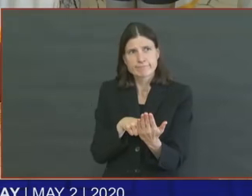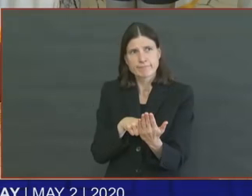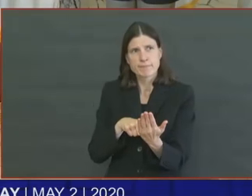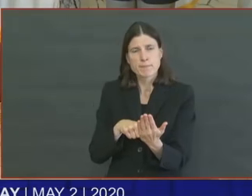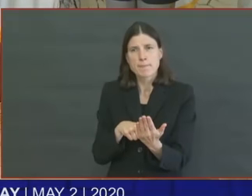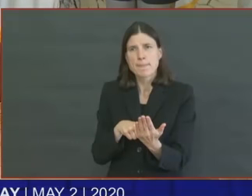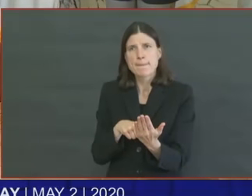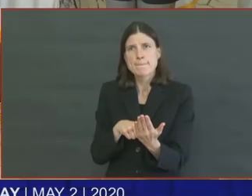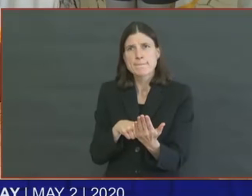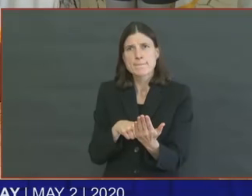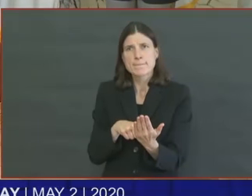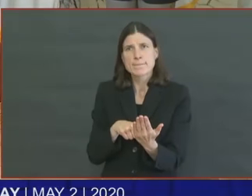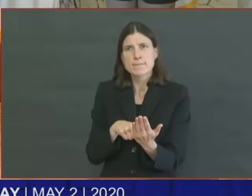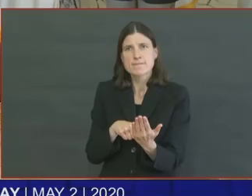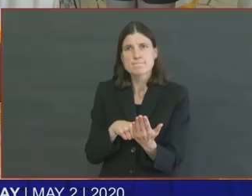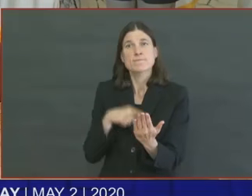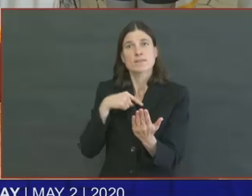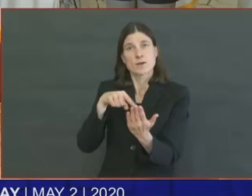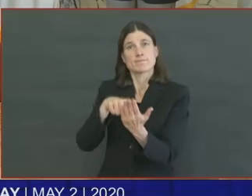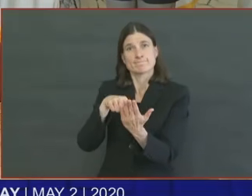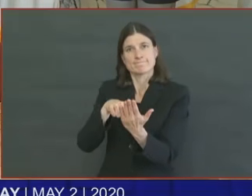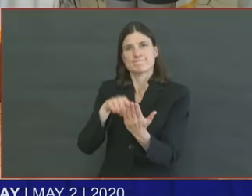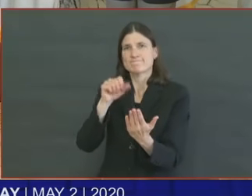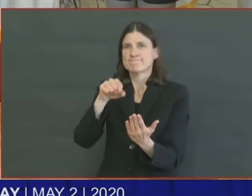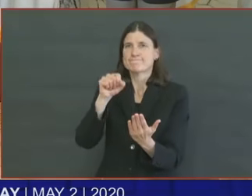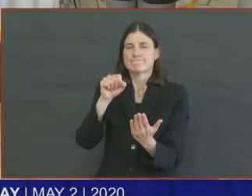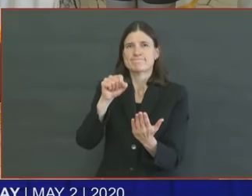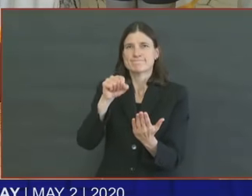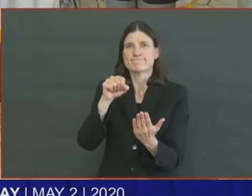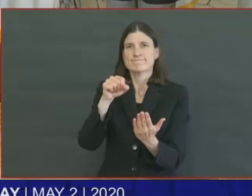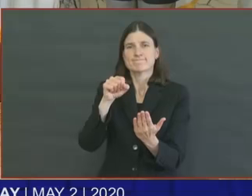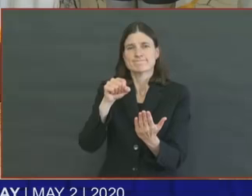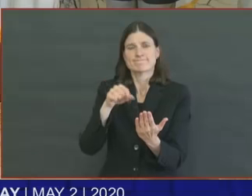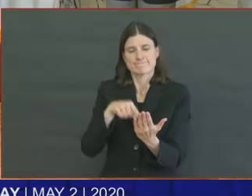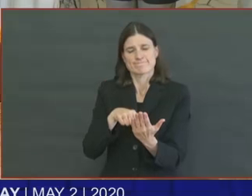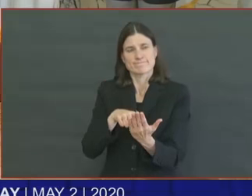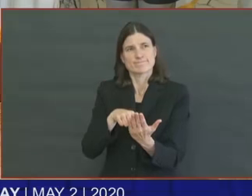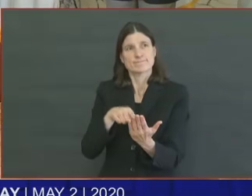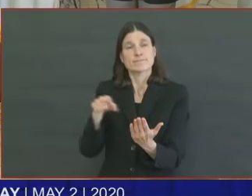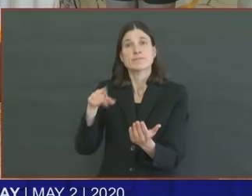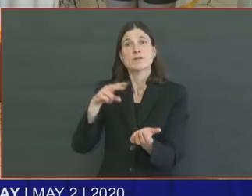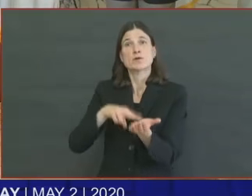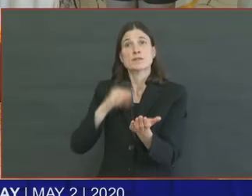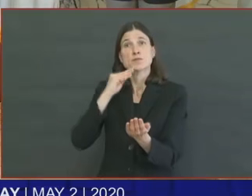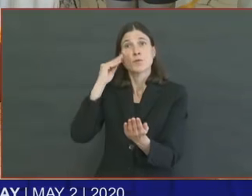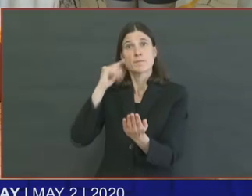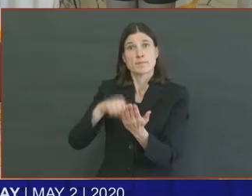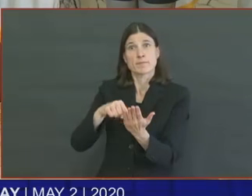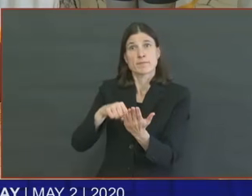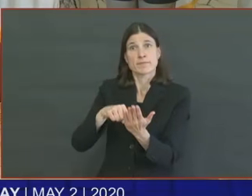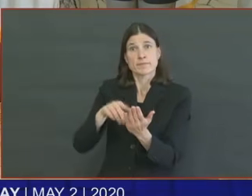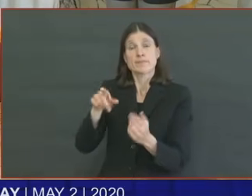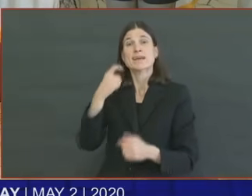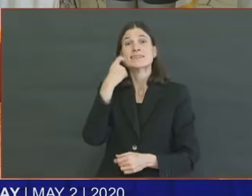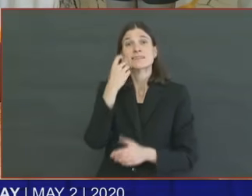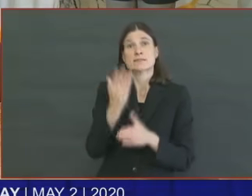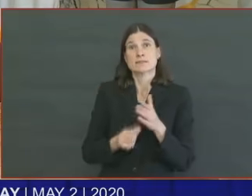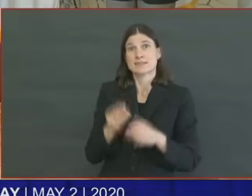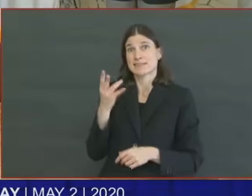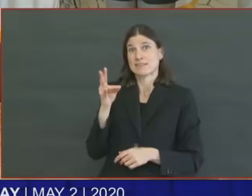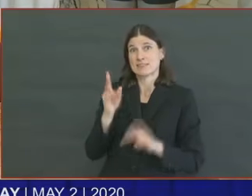impacted broadly by this. Even just among the 17 unfortunate deaths that we